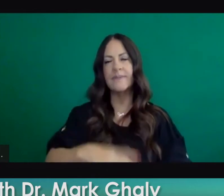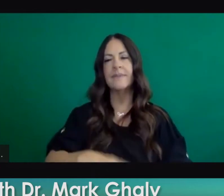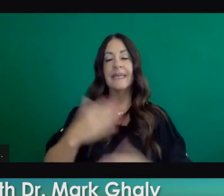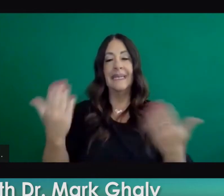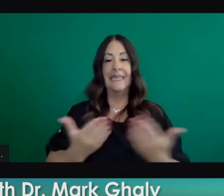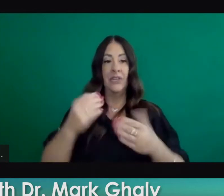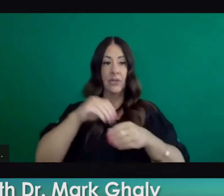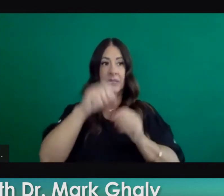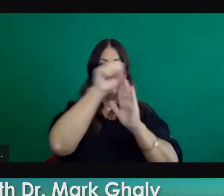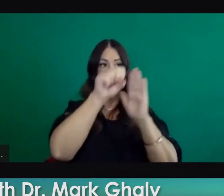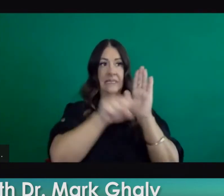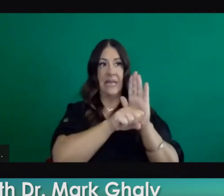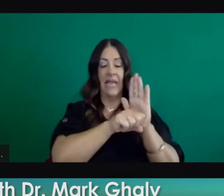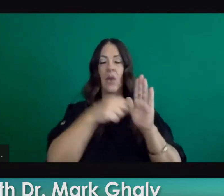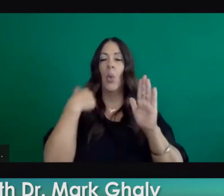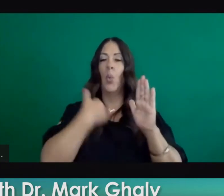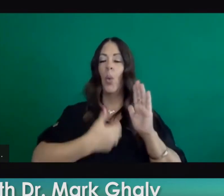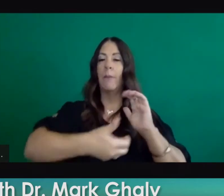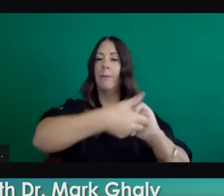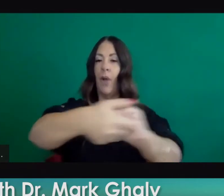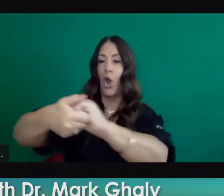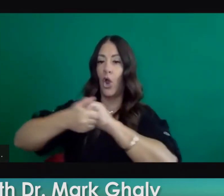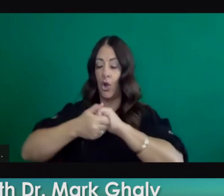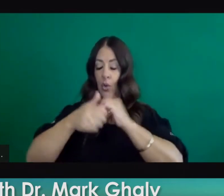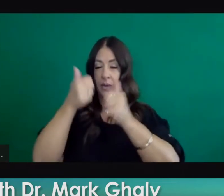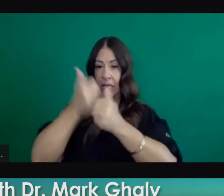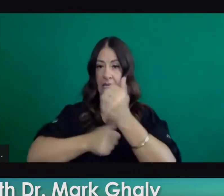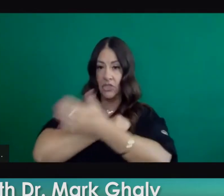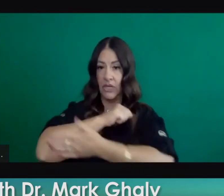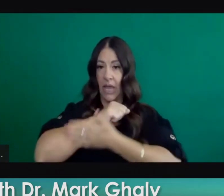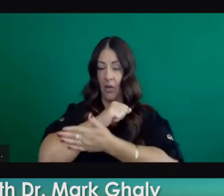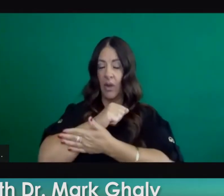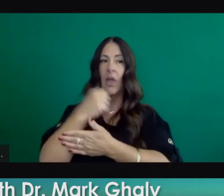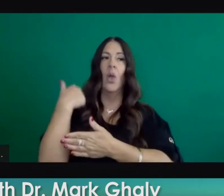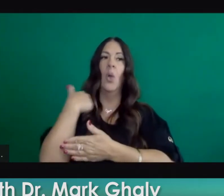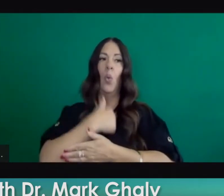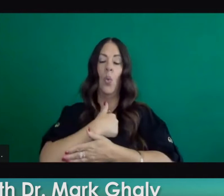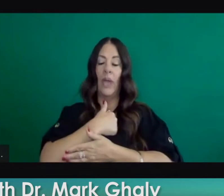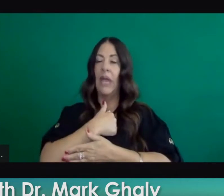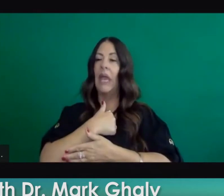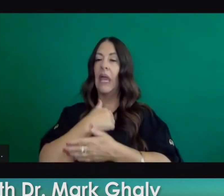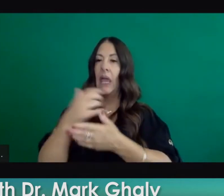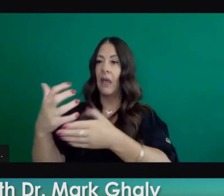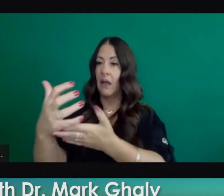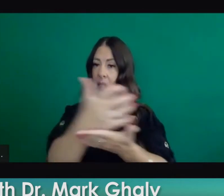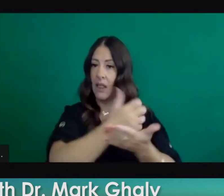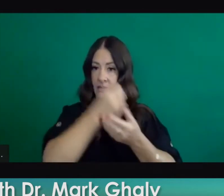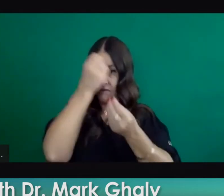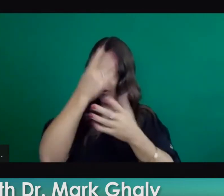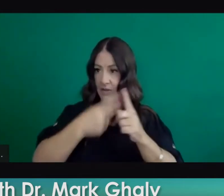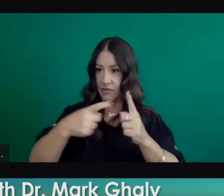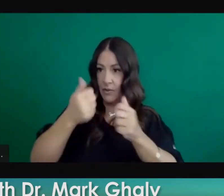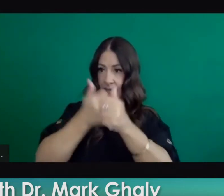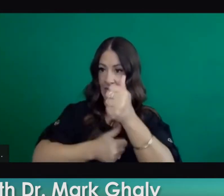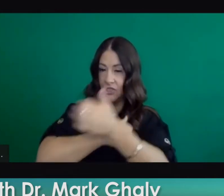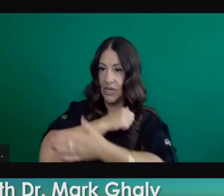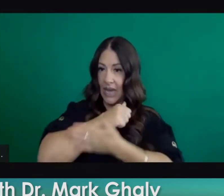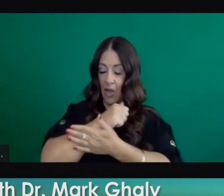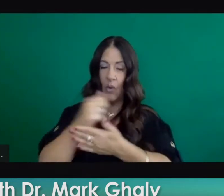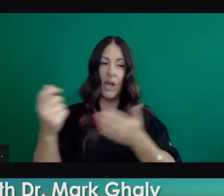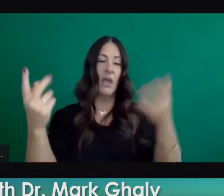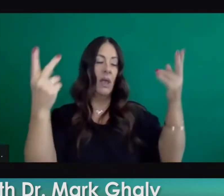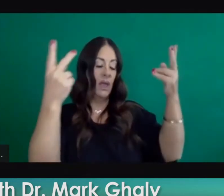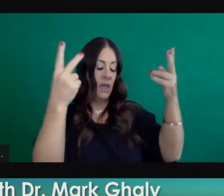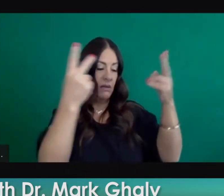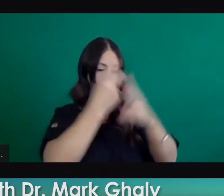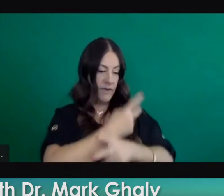level, joined with our county partners as well, is make sure we share the data and the trends that we see. So much of what we see early